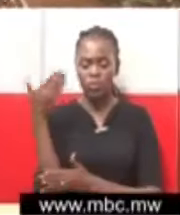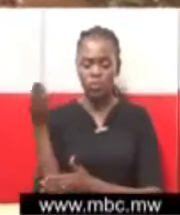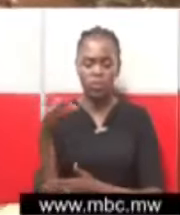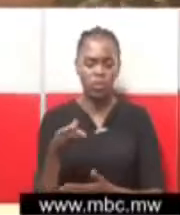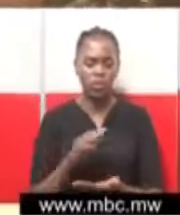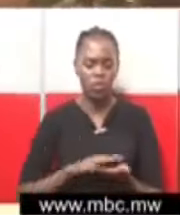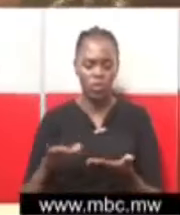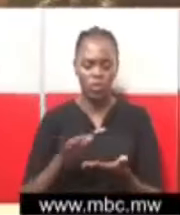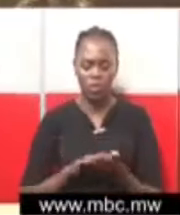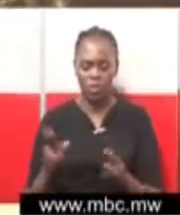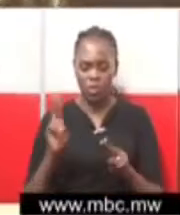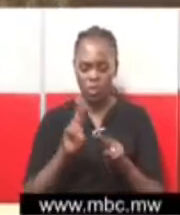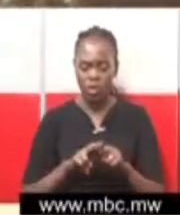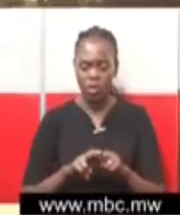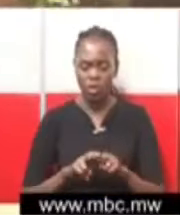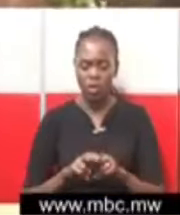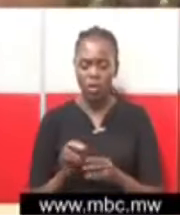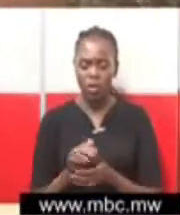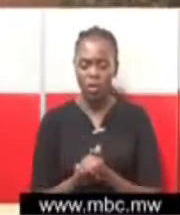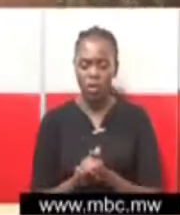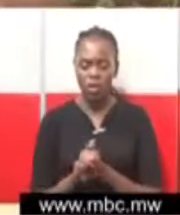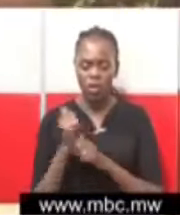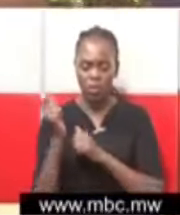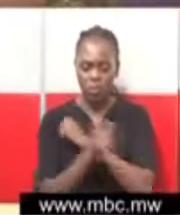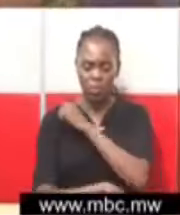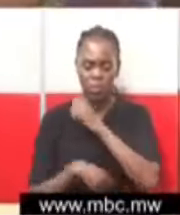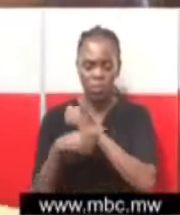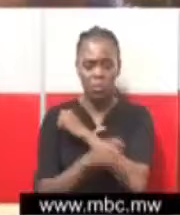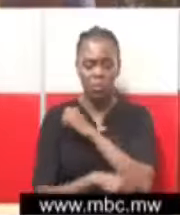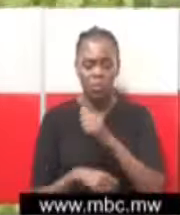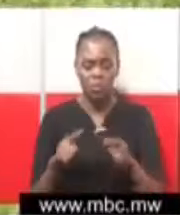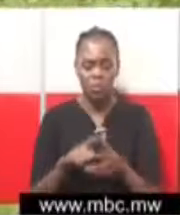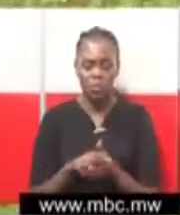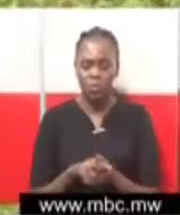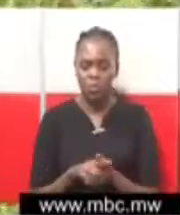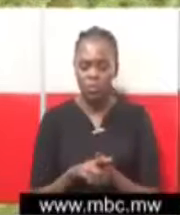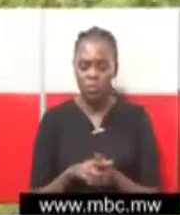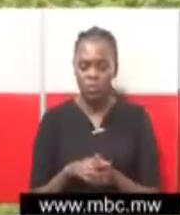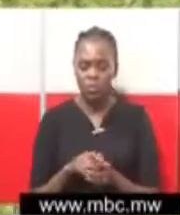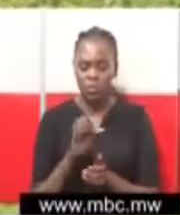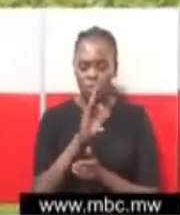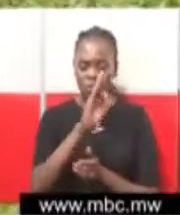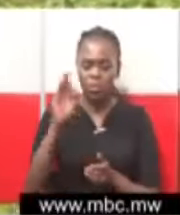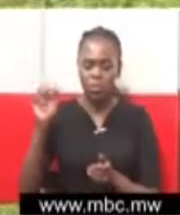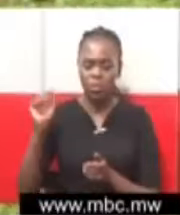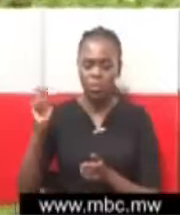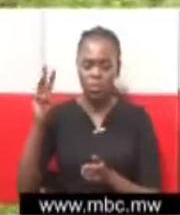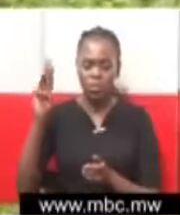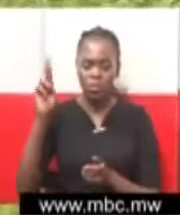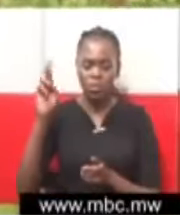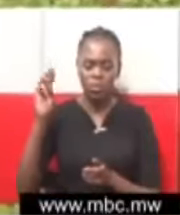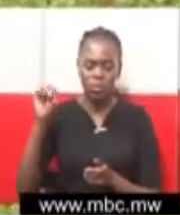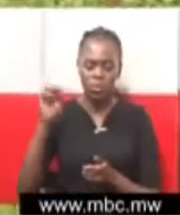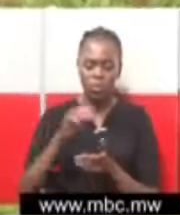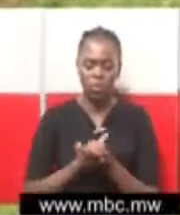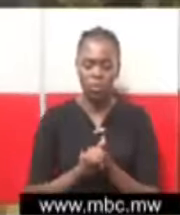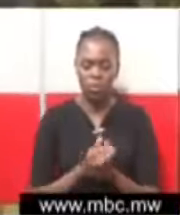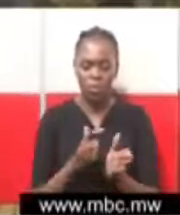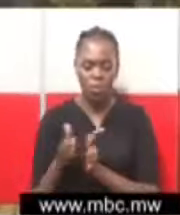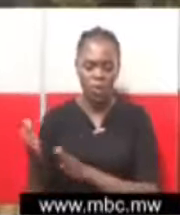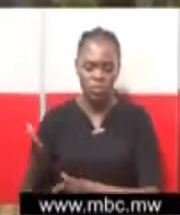Financial Access for Rural Markets, Smallholders and Enterprises Farmsy project in different parts of the